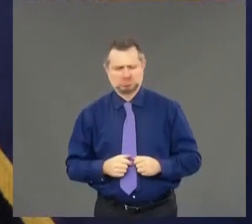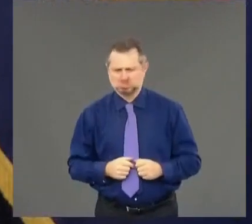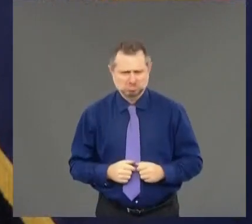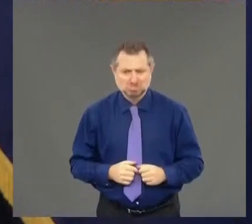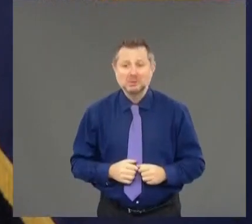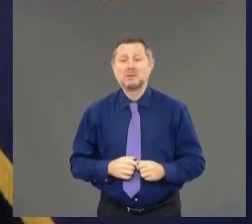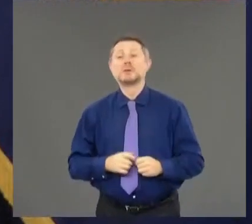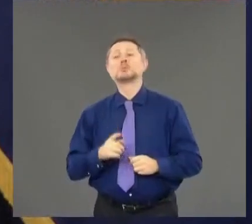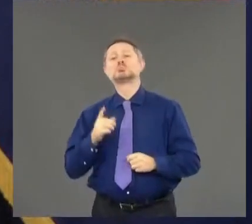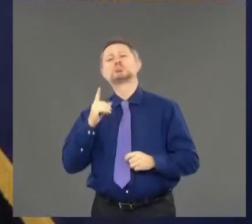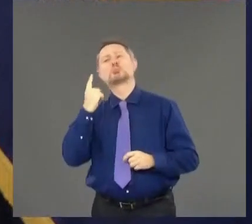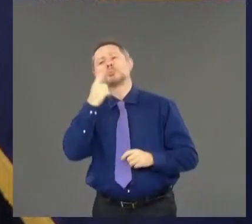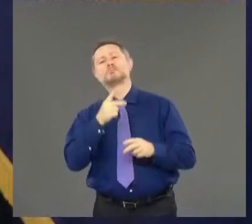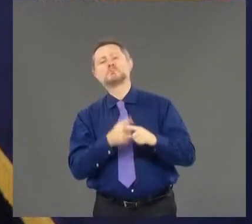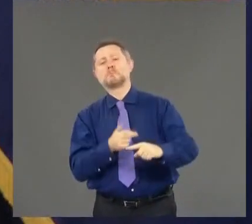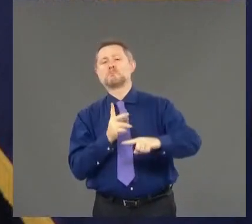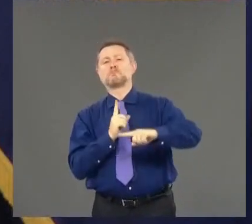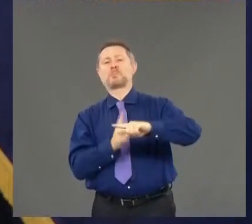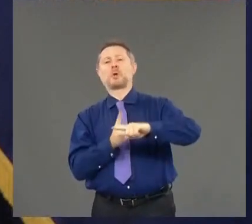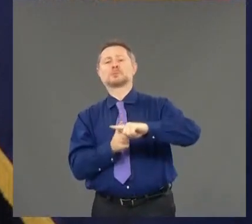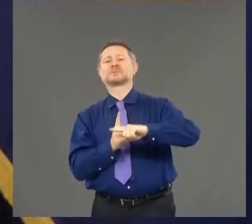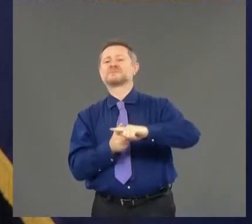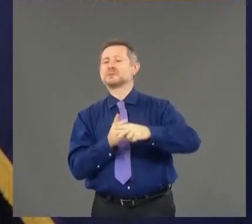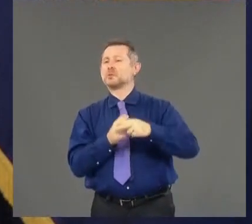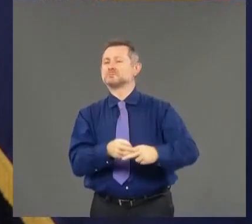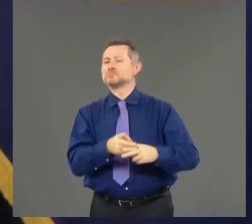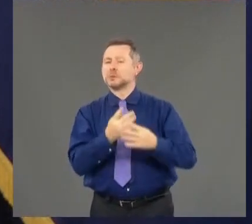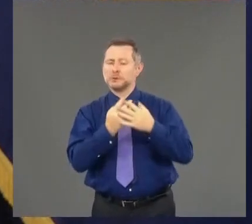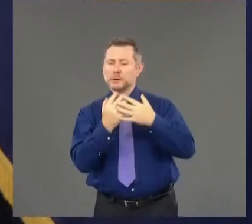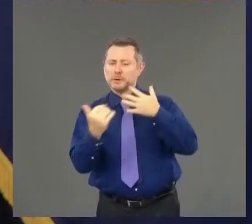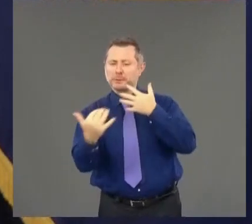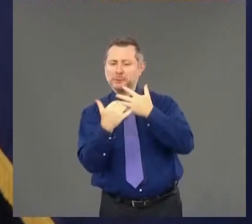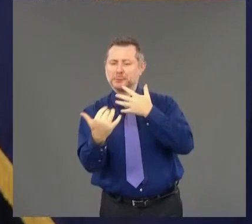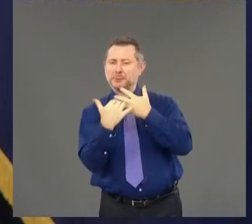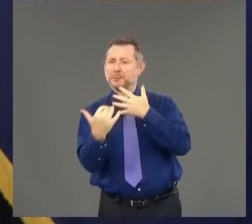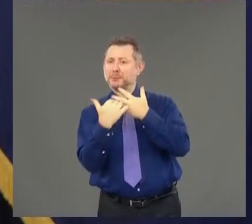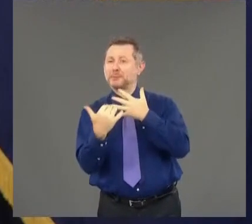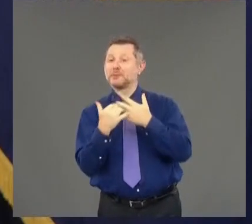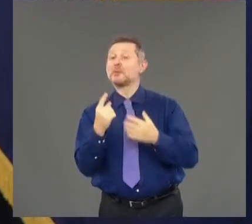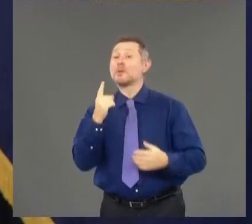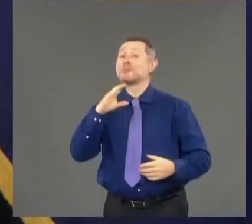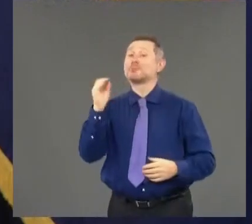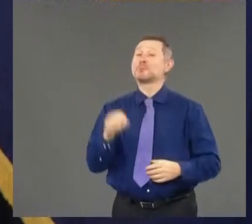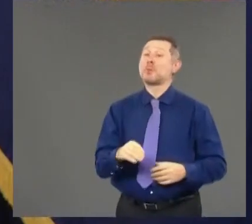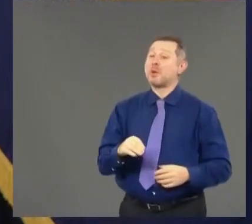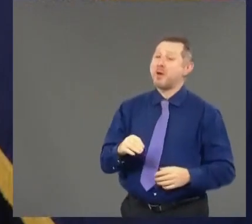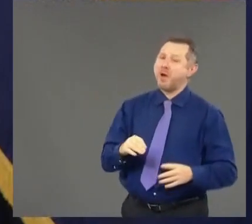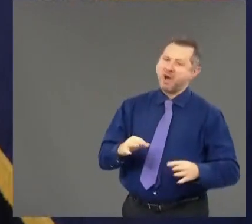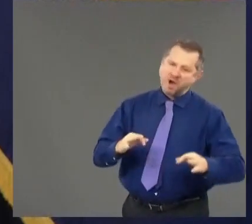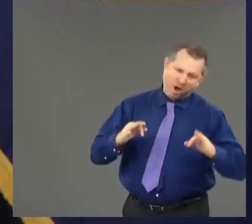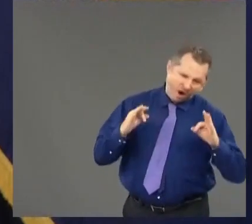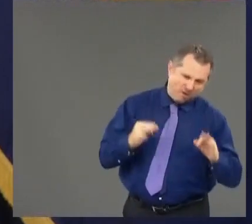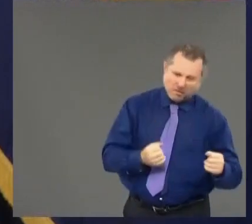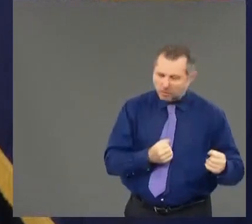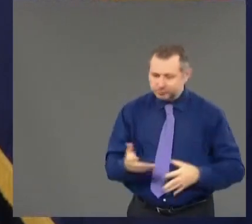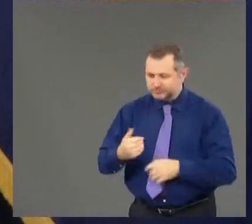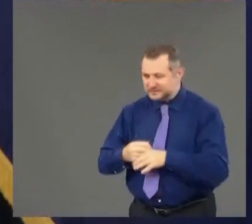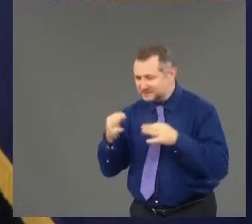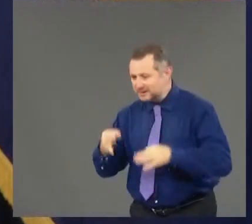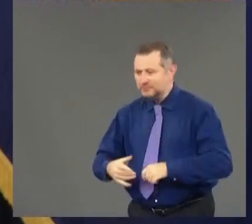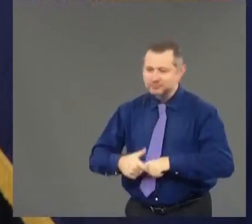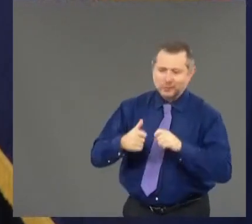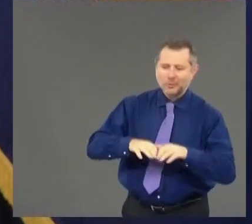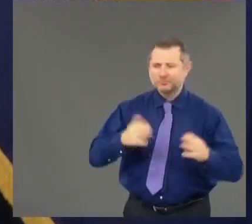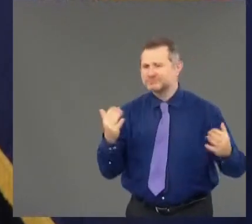be a positive, but it's not determinative in any way. They have done studies on